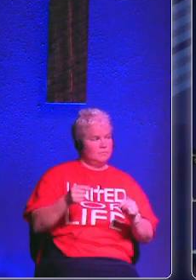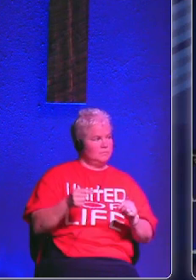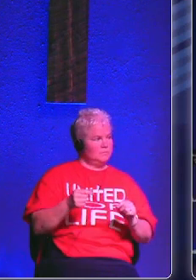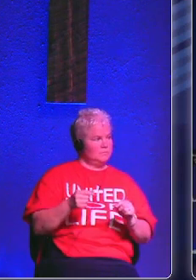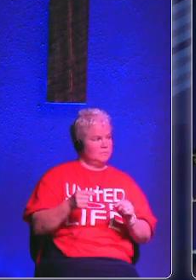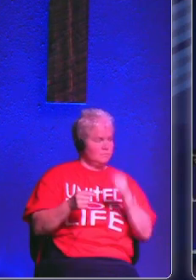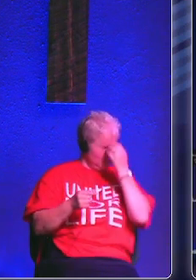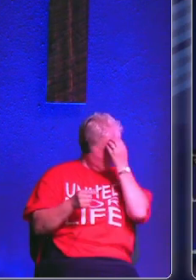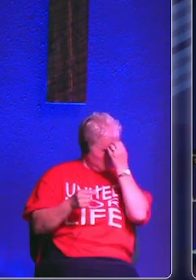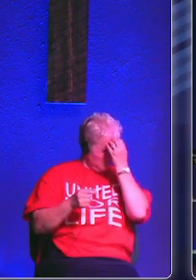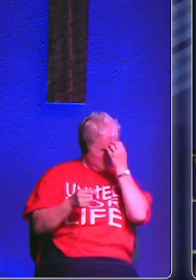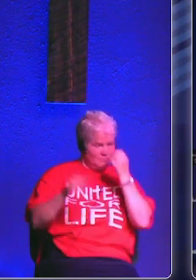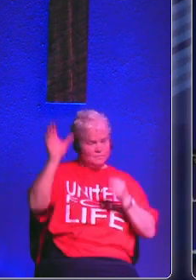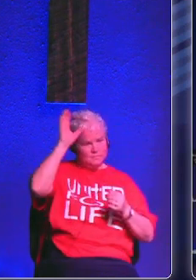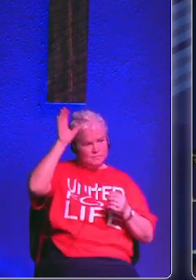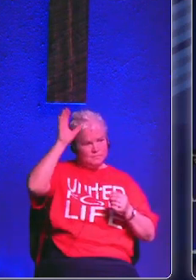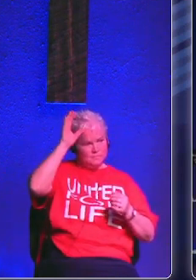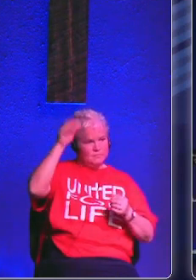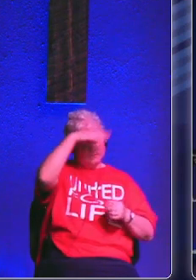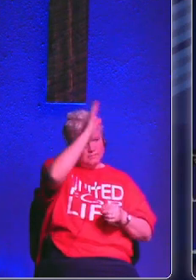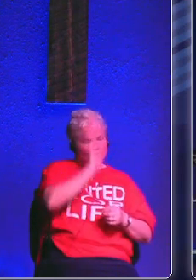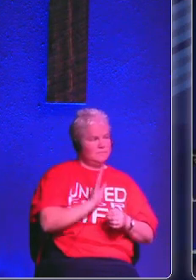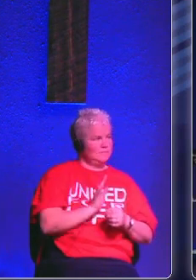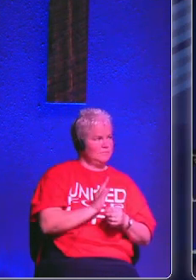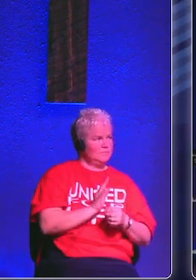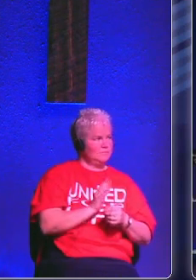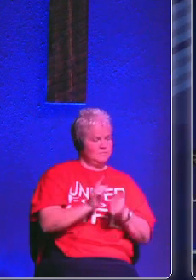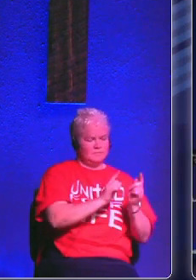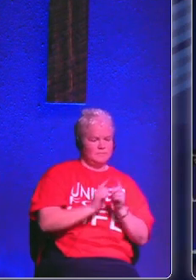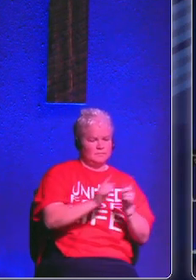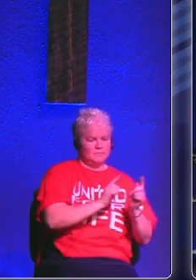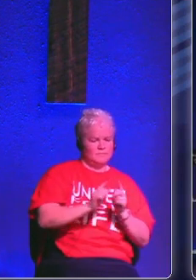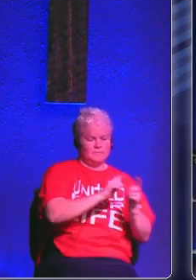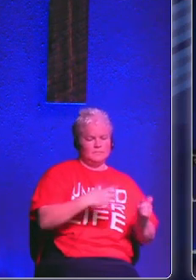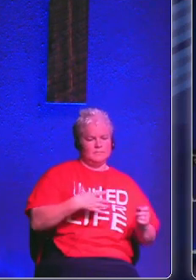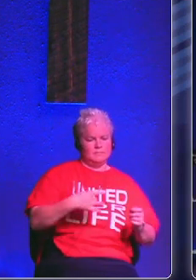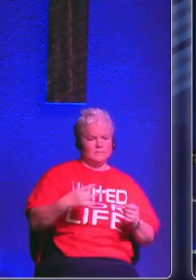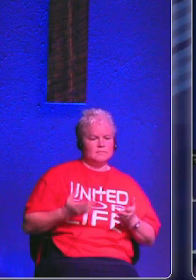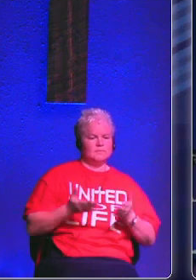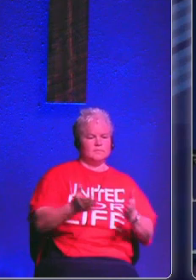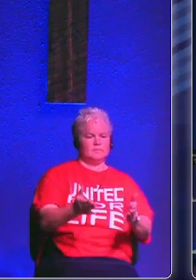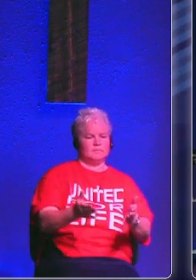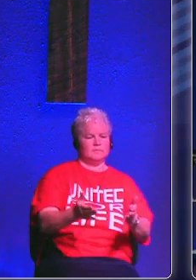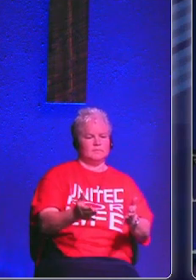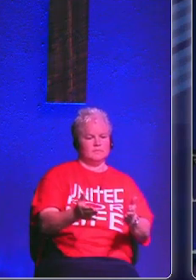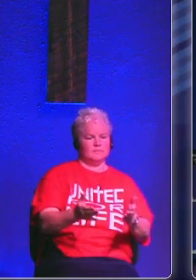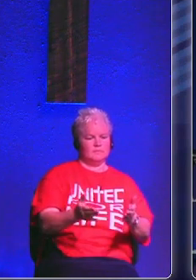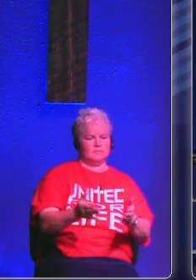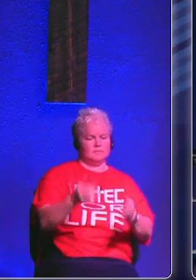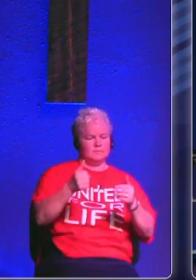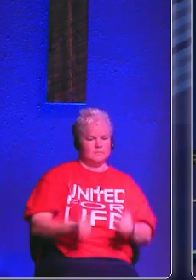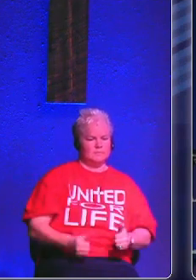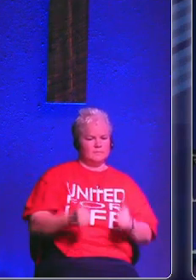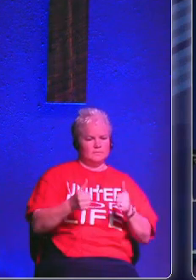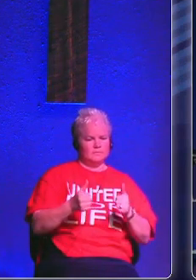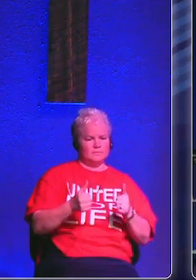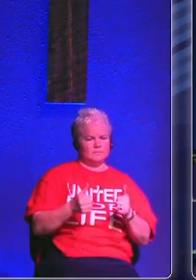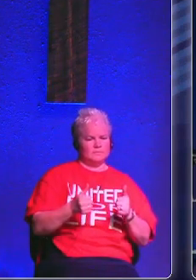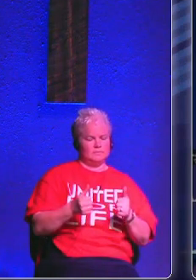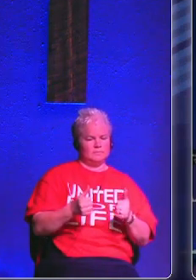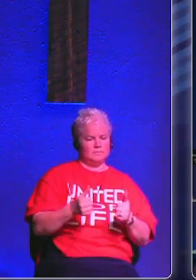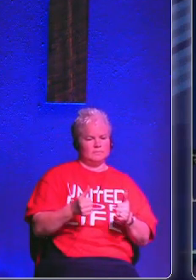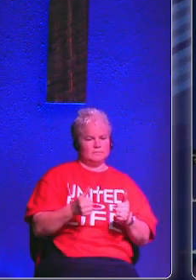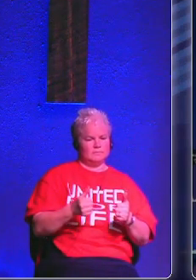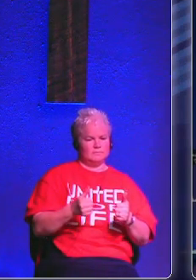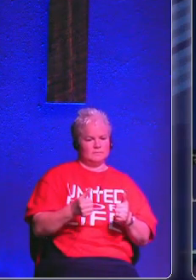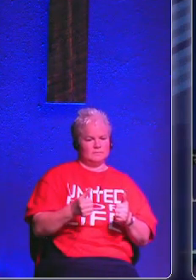one. Father God, we do like to give. We like to give in all parts of our life. And